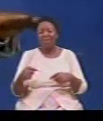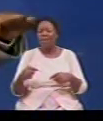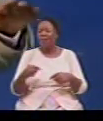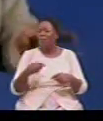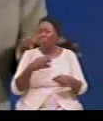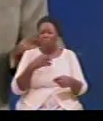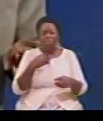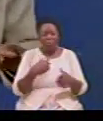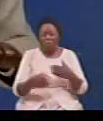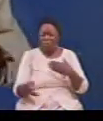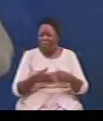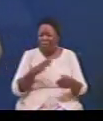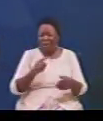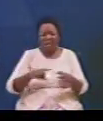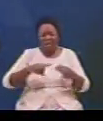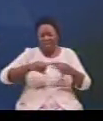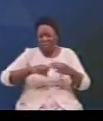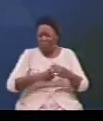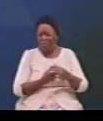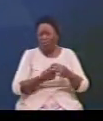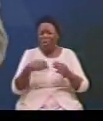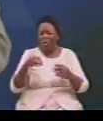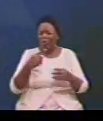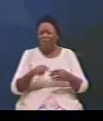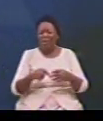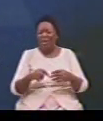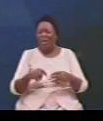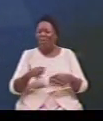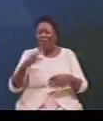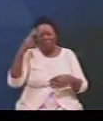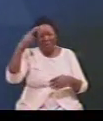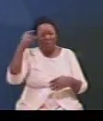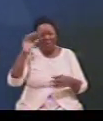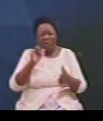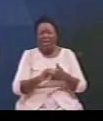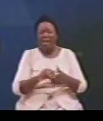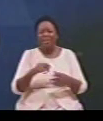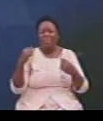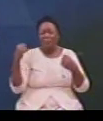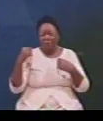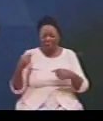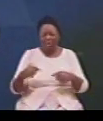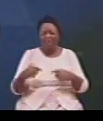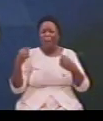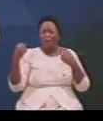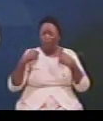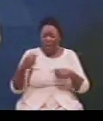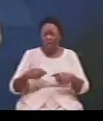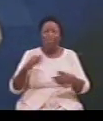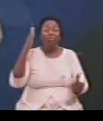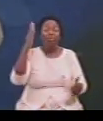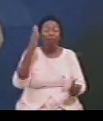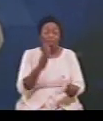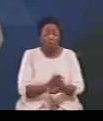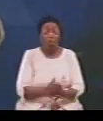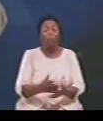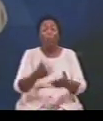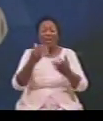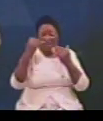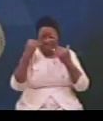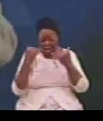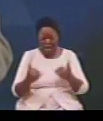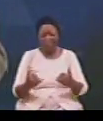whatever the source or the cause of that pain, pain, stop